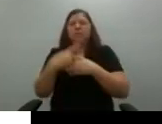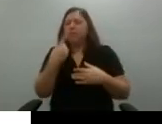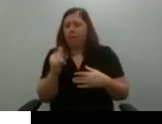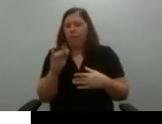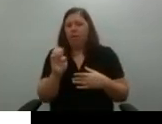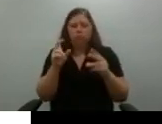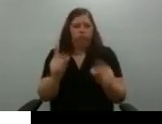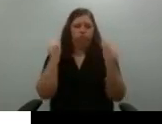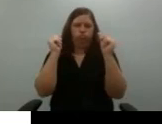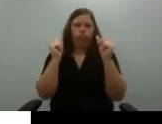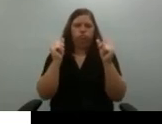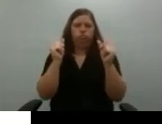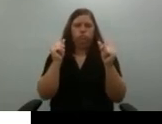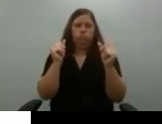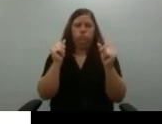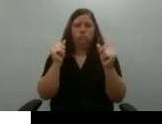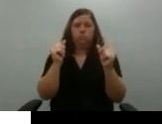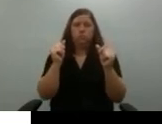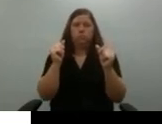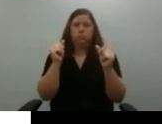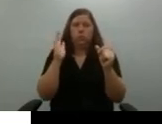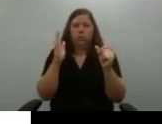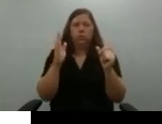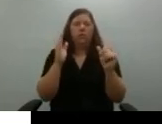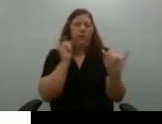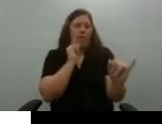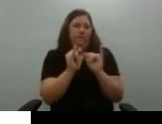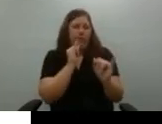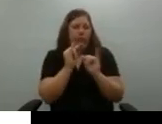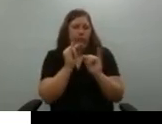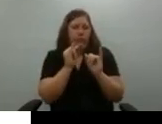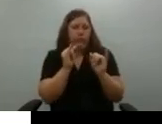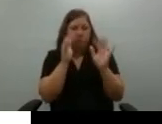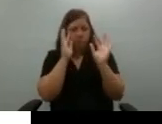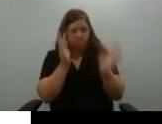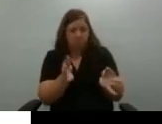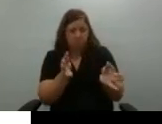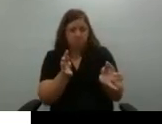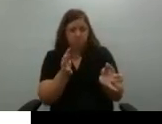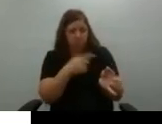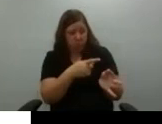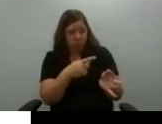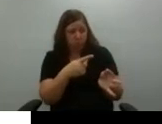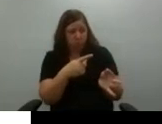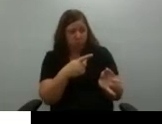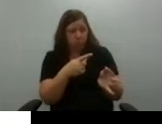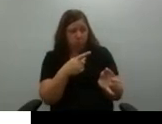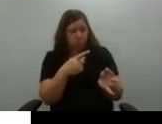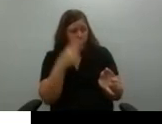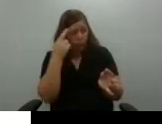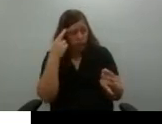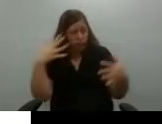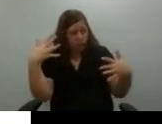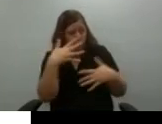away. In that case, you'll be given an interview and they will determine whether you have a credible fear of returning to your home